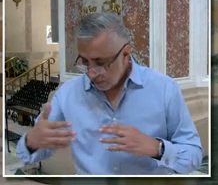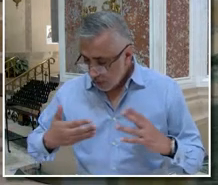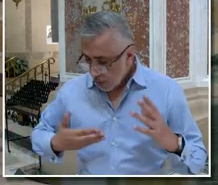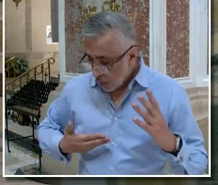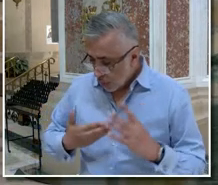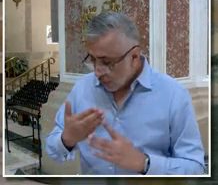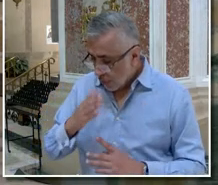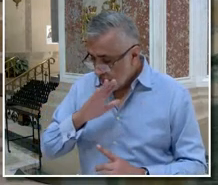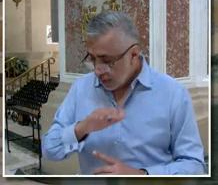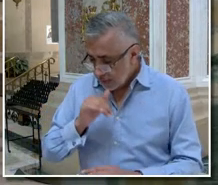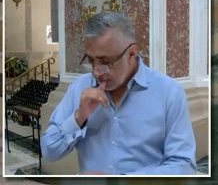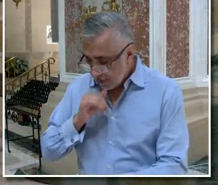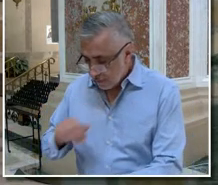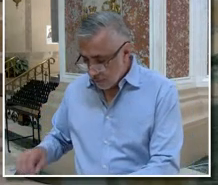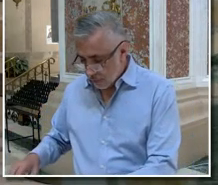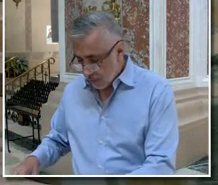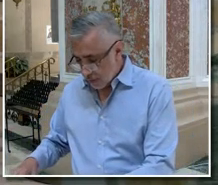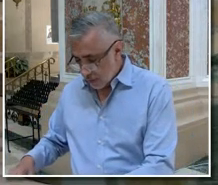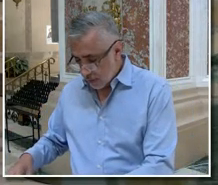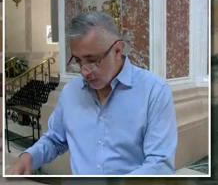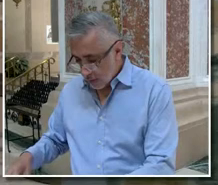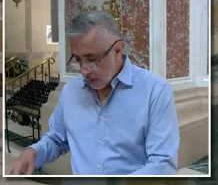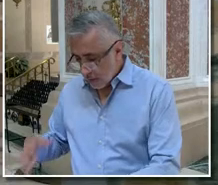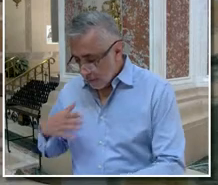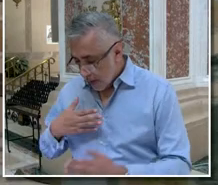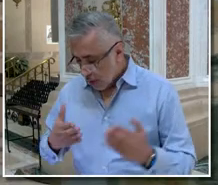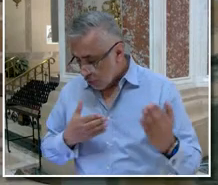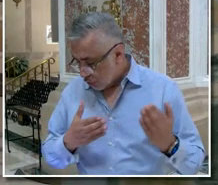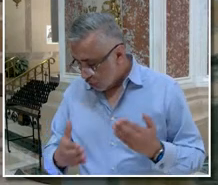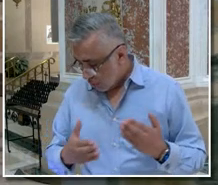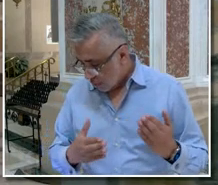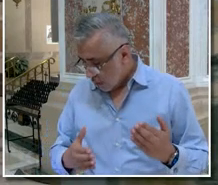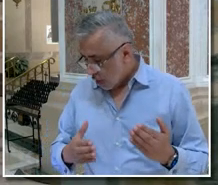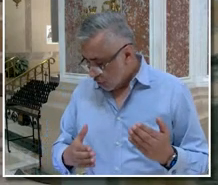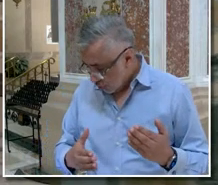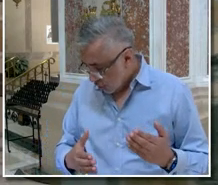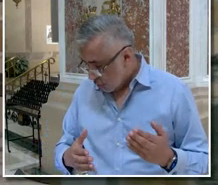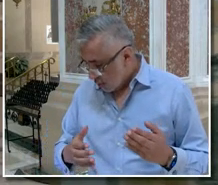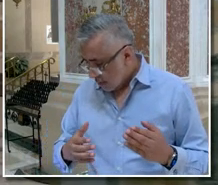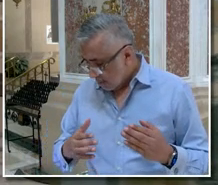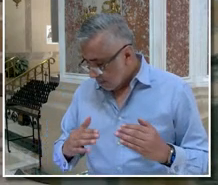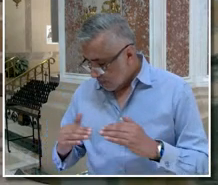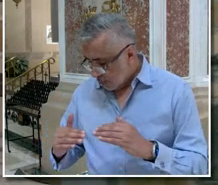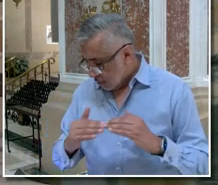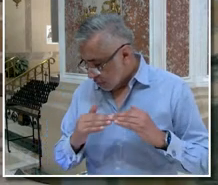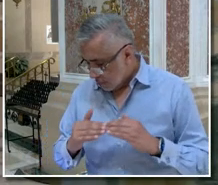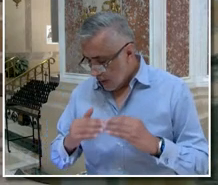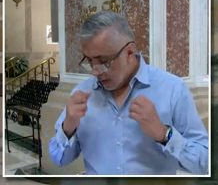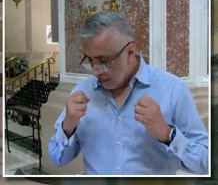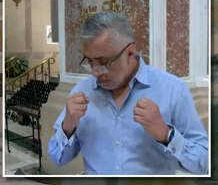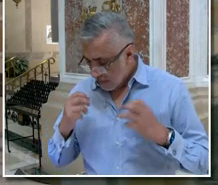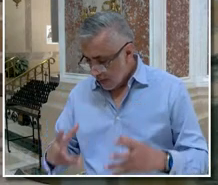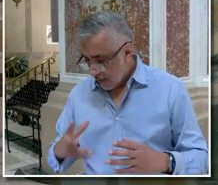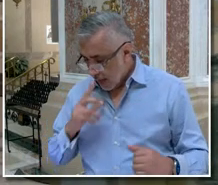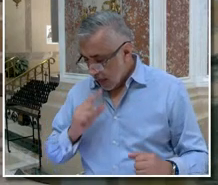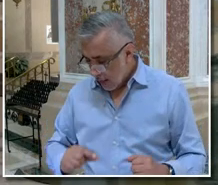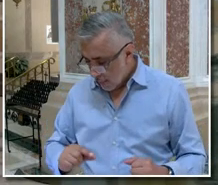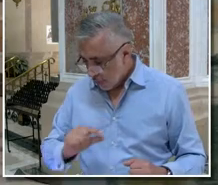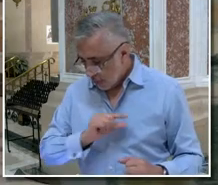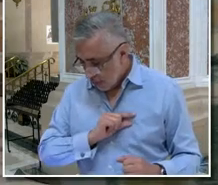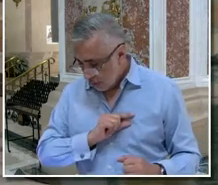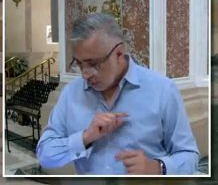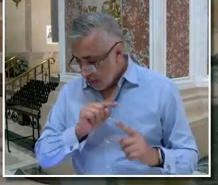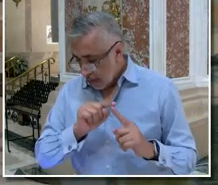his suffering, my servant shall justify many, and their guilt